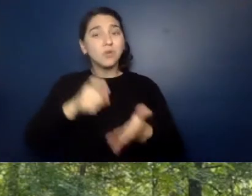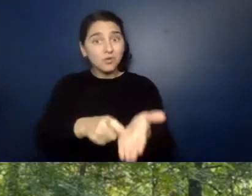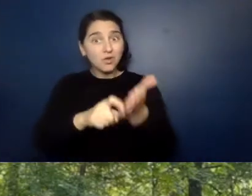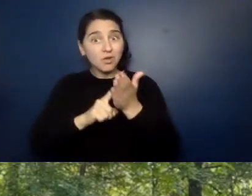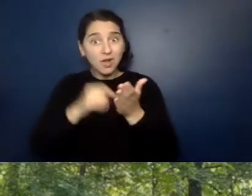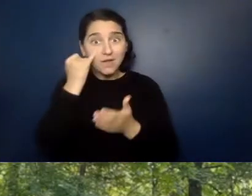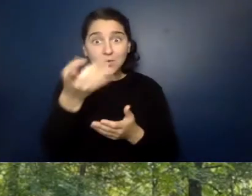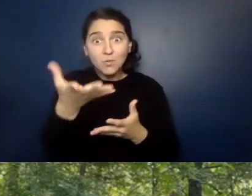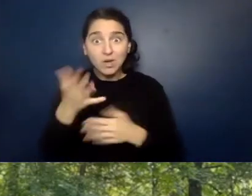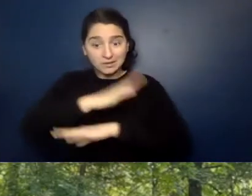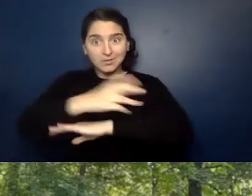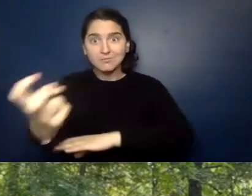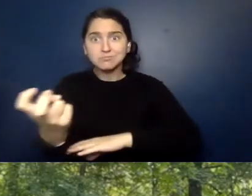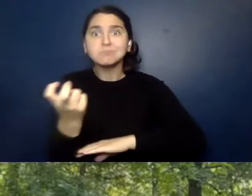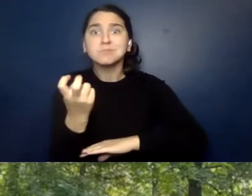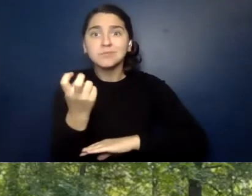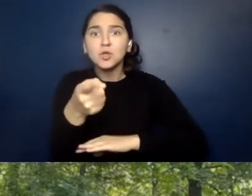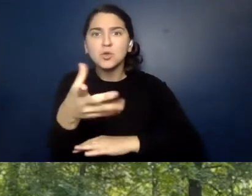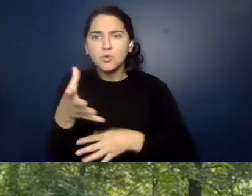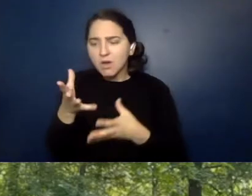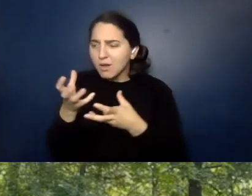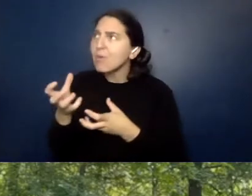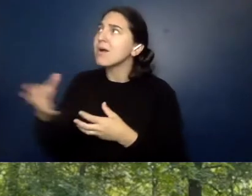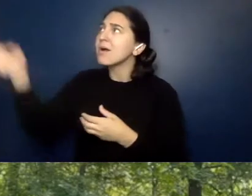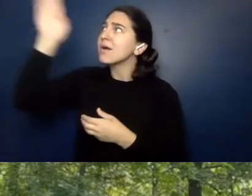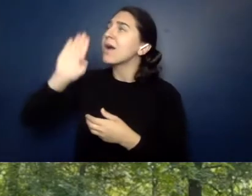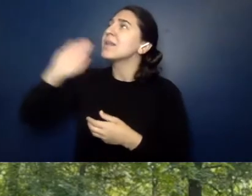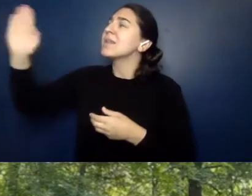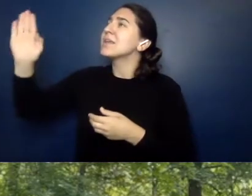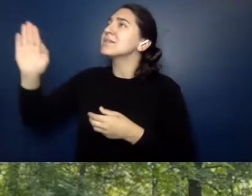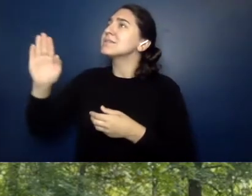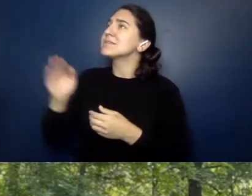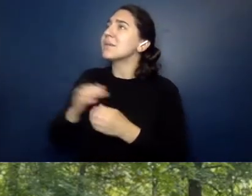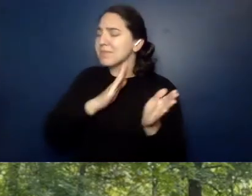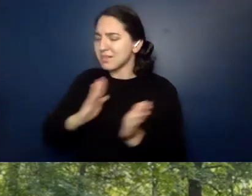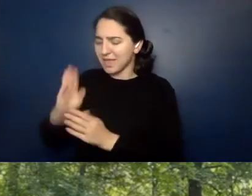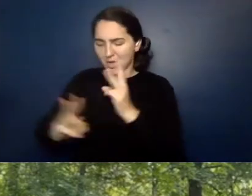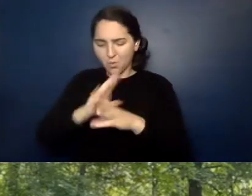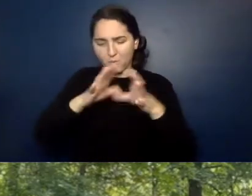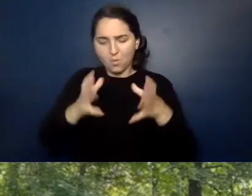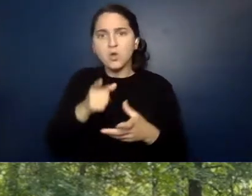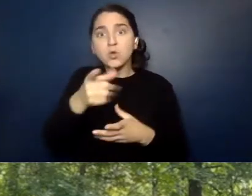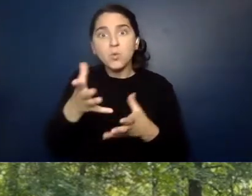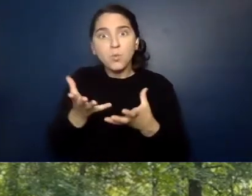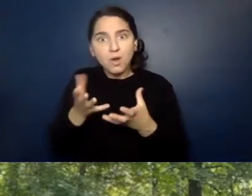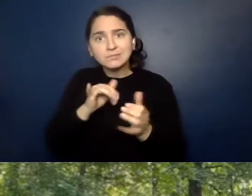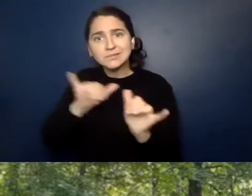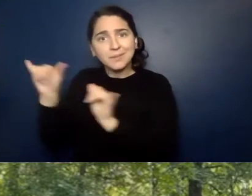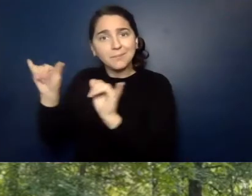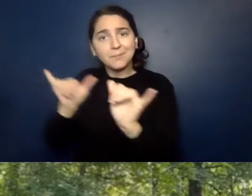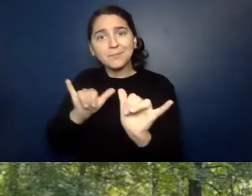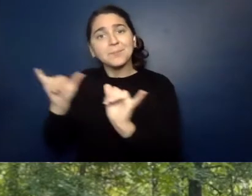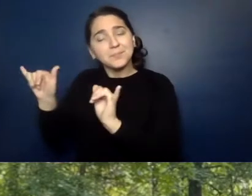requirement of pulling up a chair at this table is that you hunger and you thirst after God and God's way in the world.